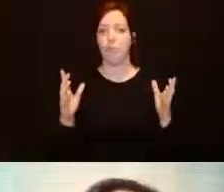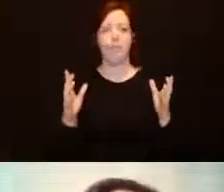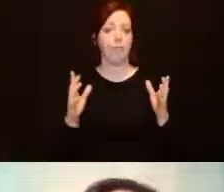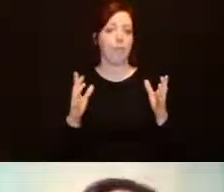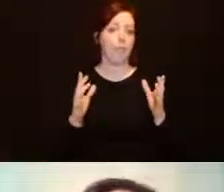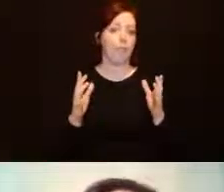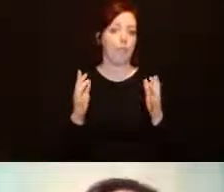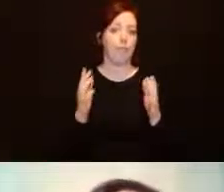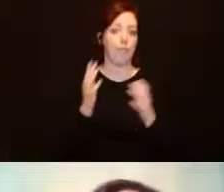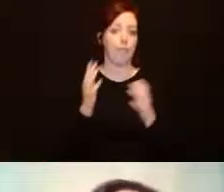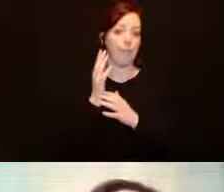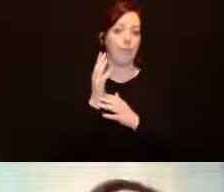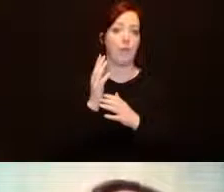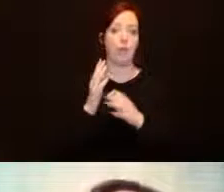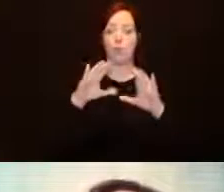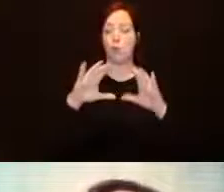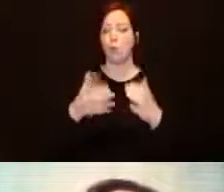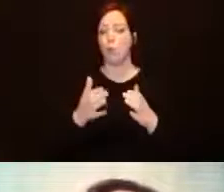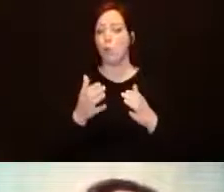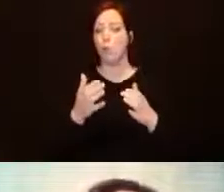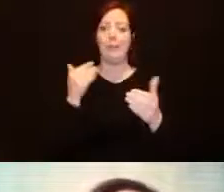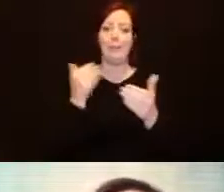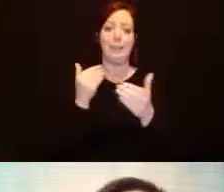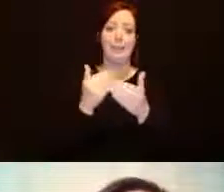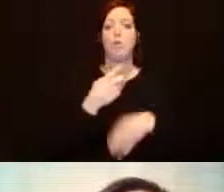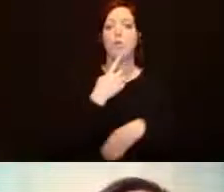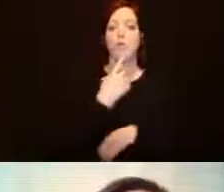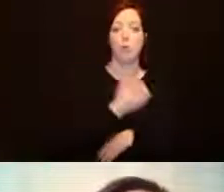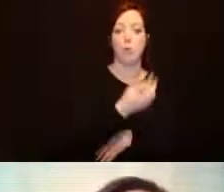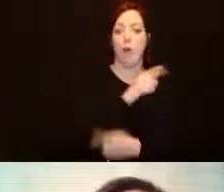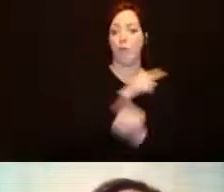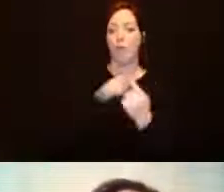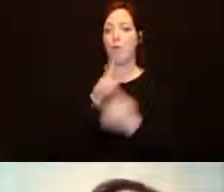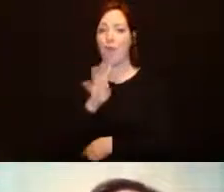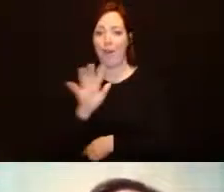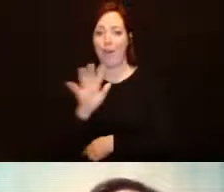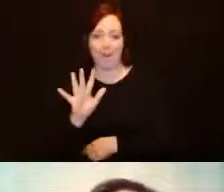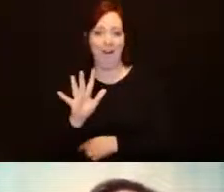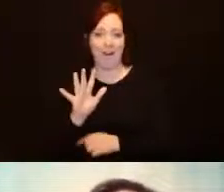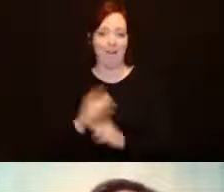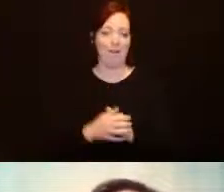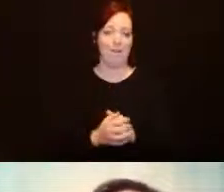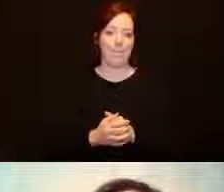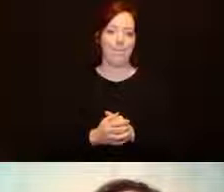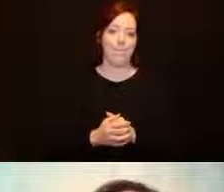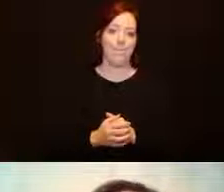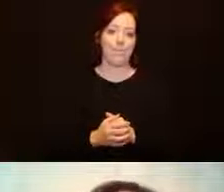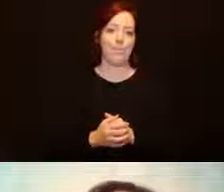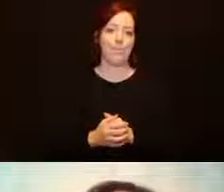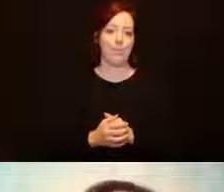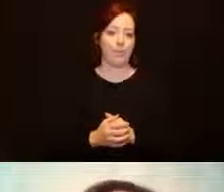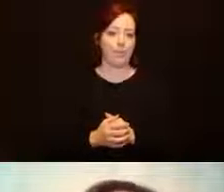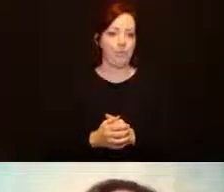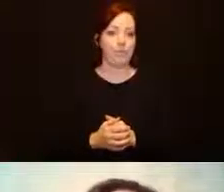to 35 years old, who are always using the phones. The next one. The other things are also